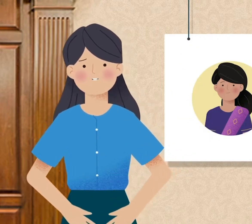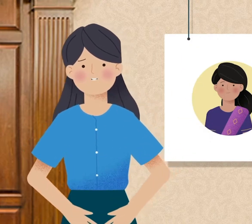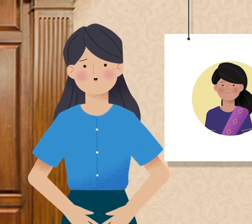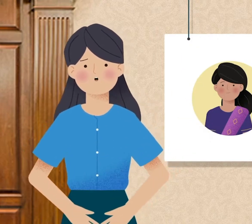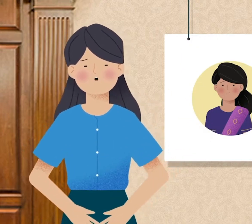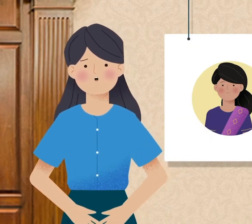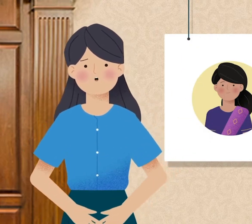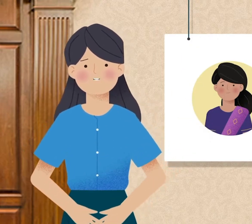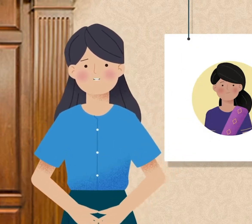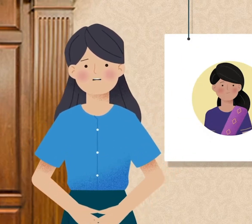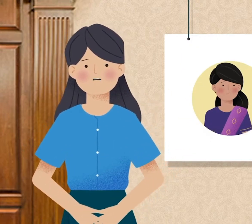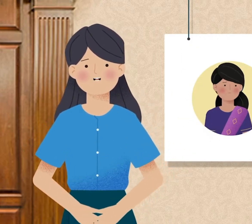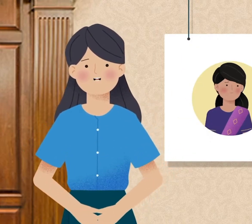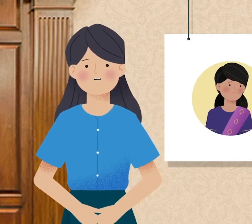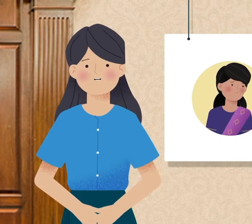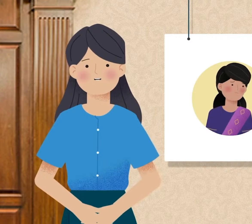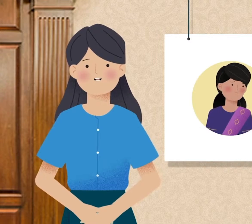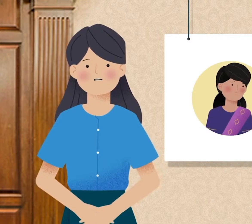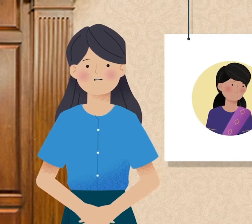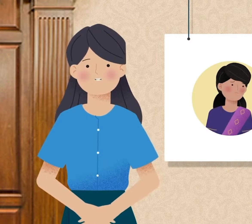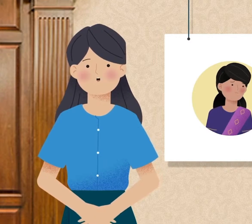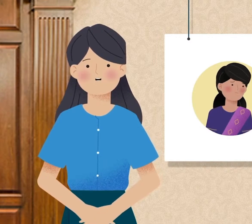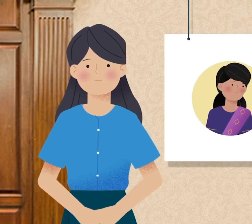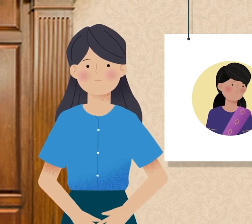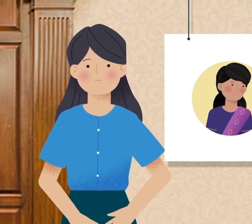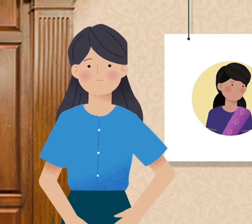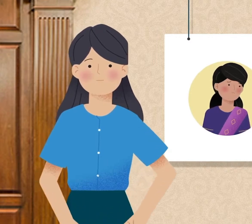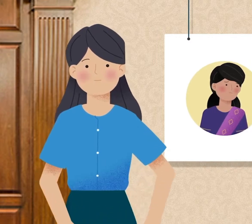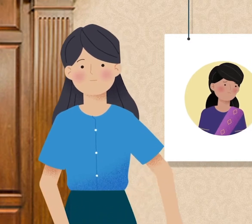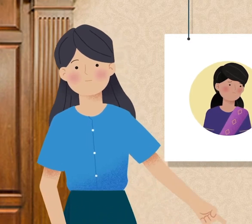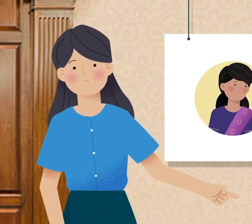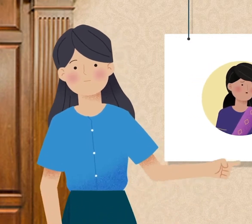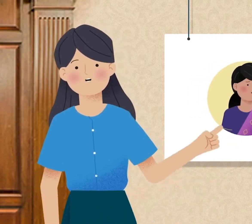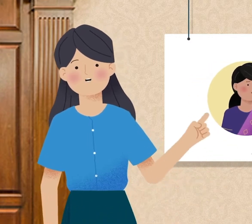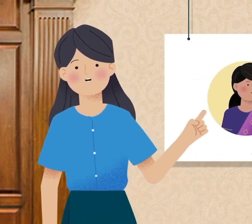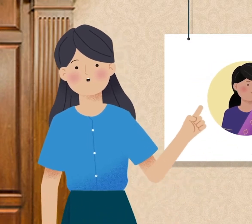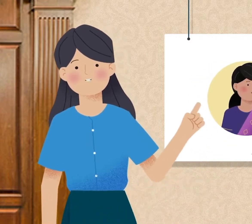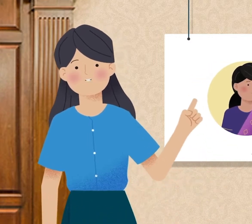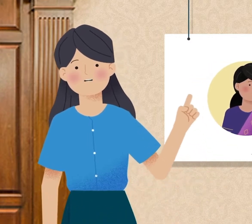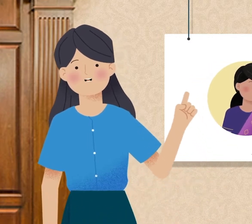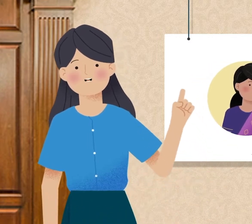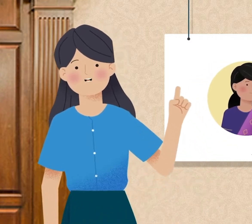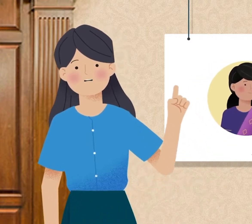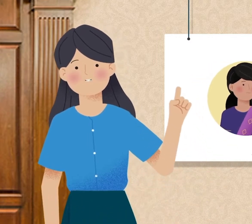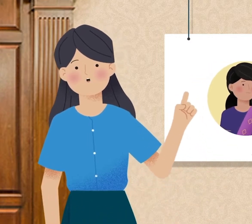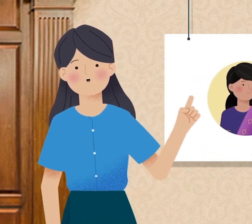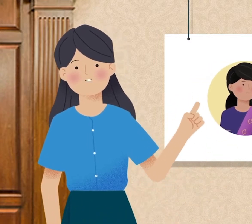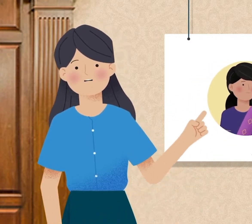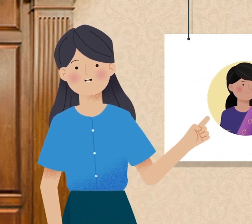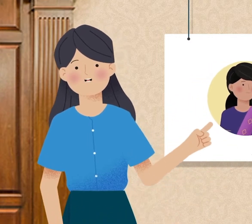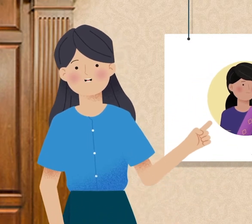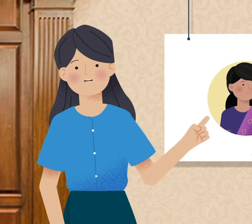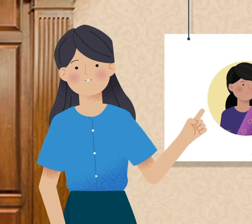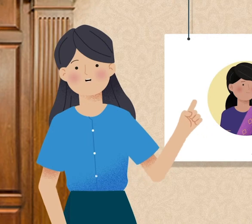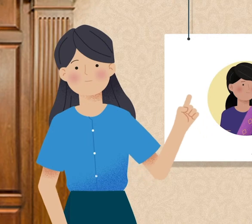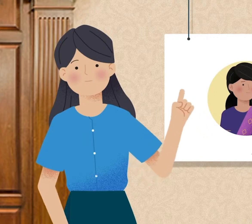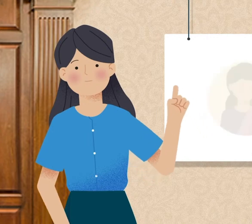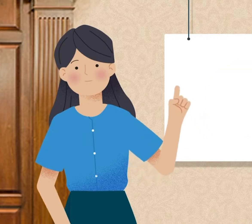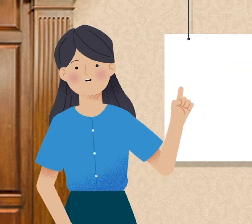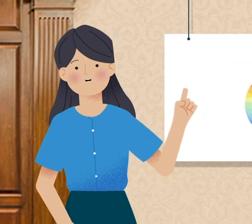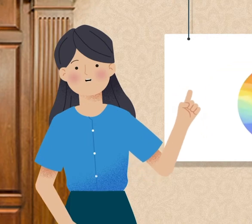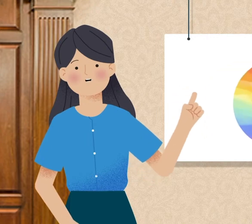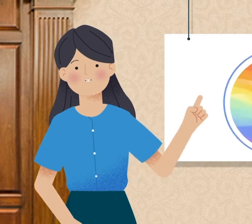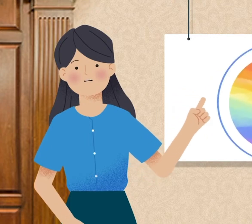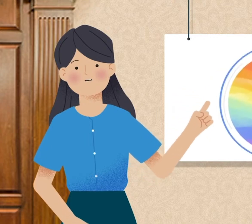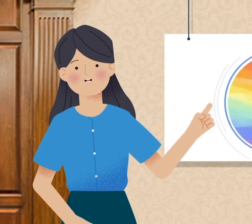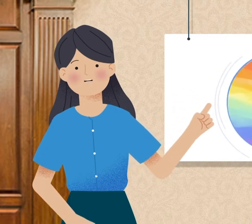of a similar age who are in a caring and consensual relationship. And in countries where same-sex relations are